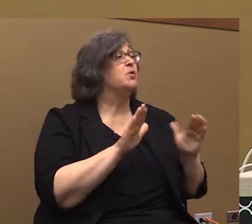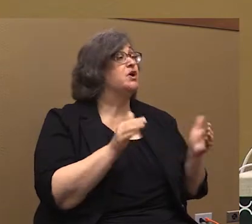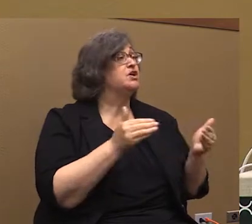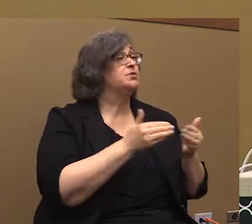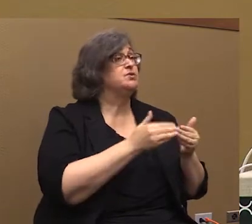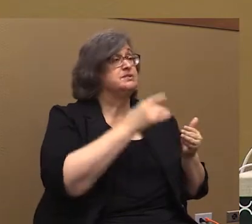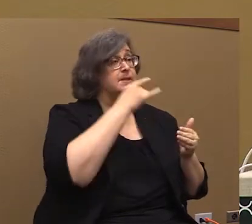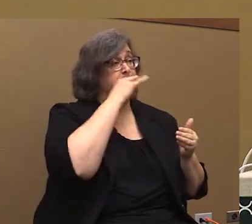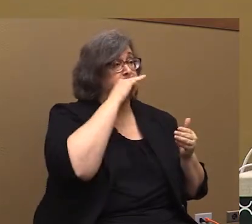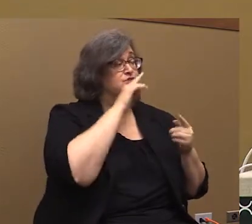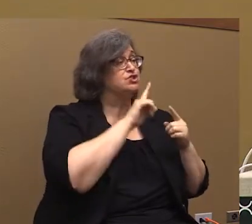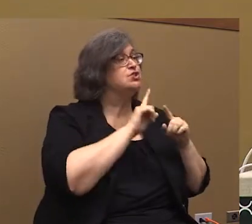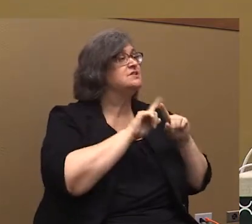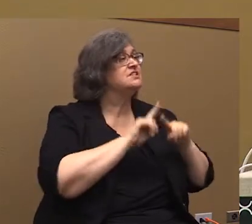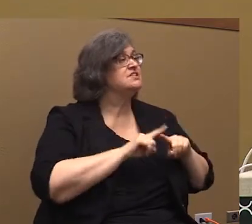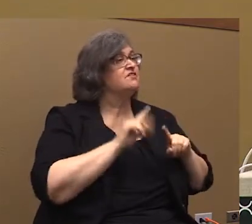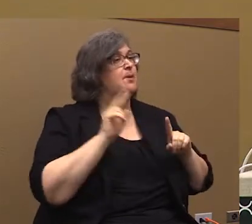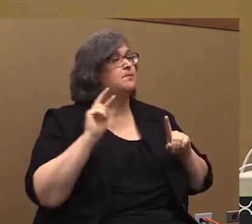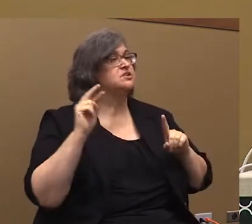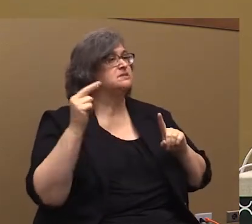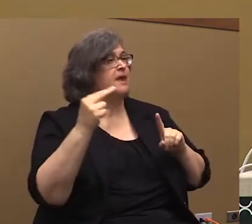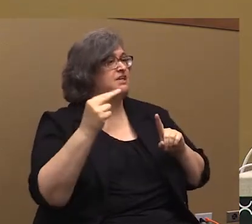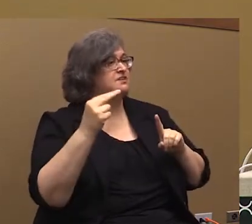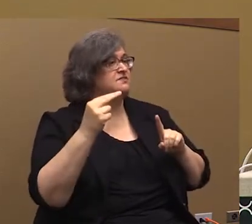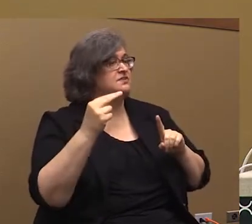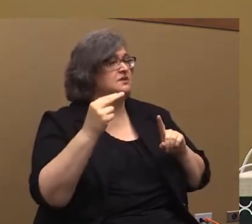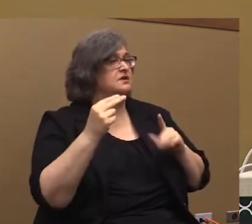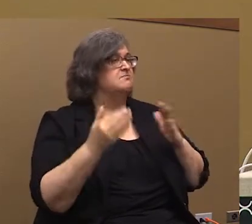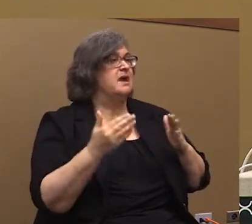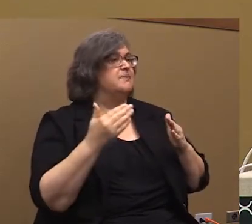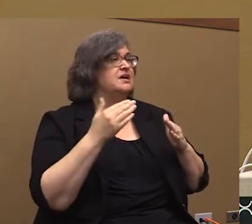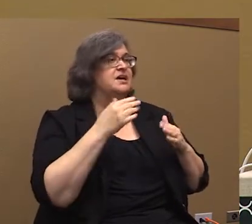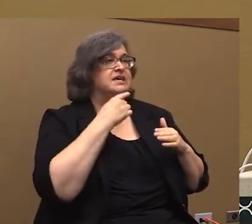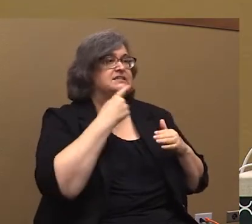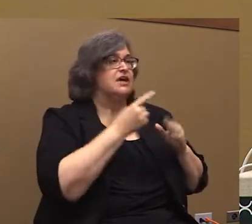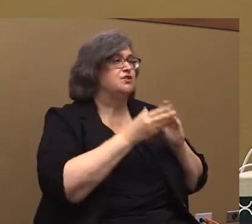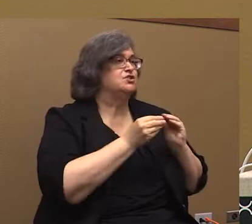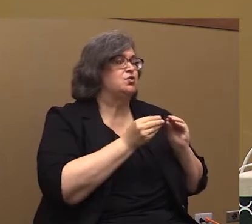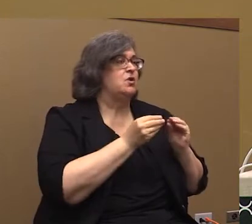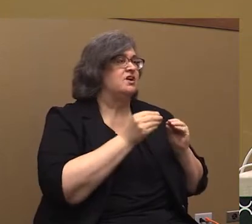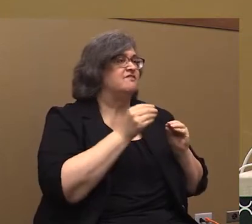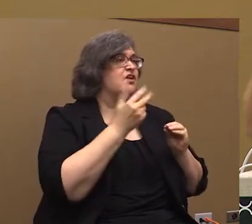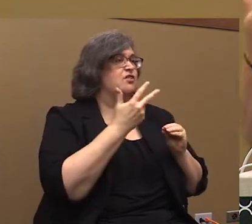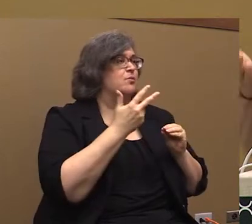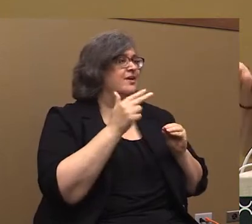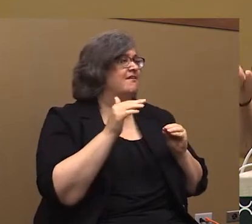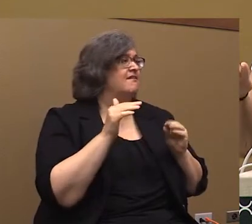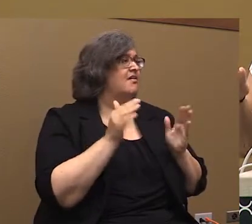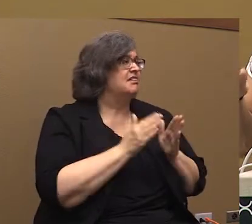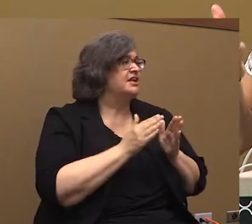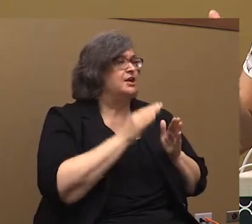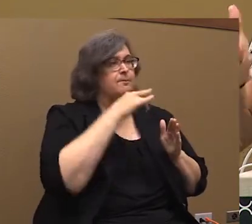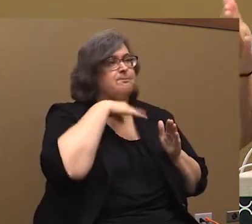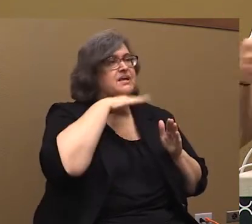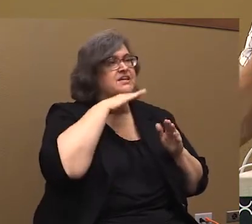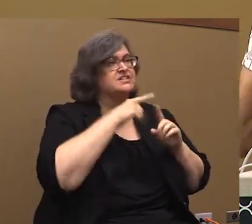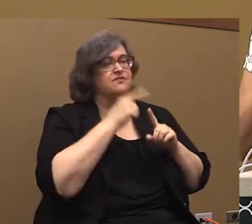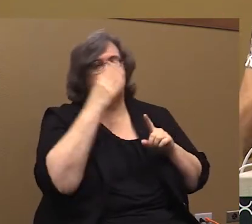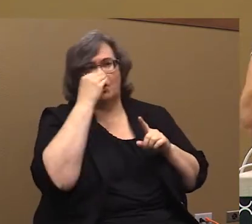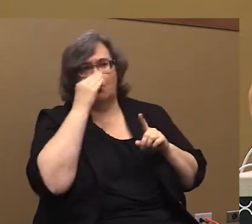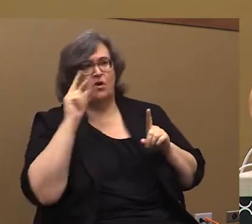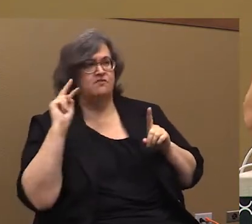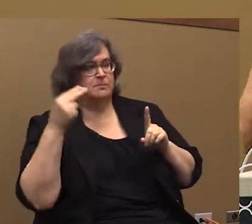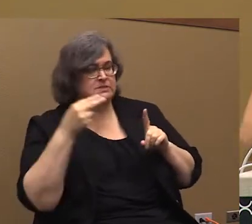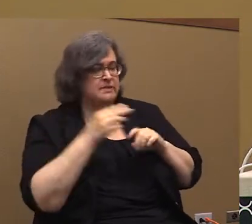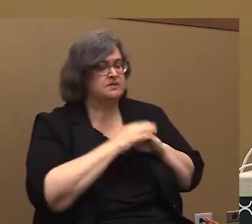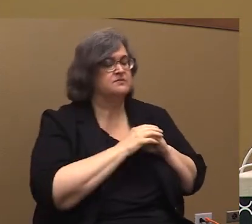reading like that may happen to introduce to kids different perspectives to things. So you